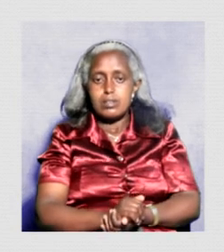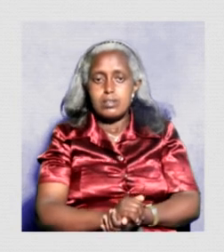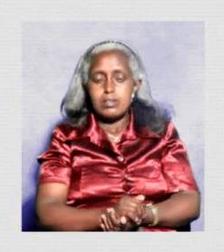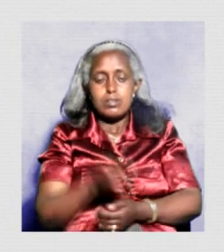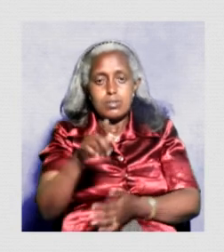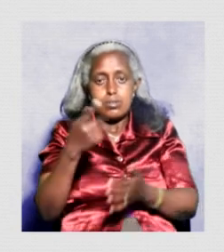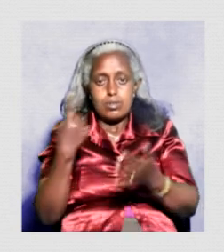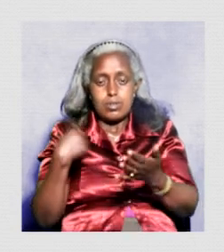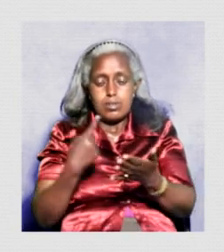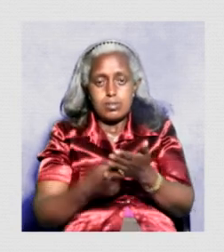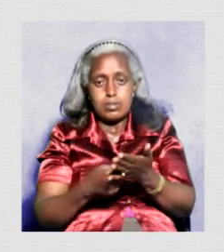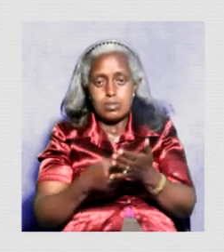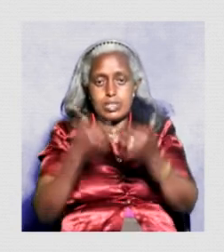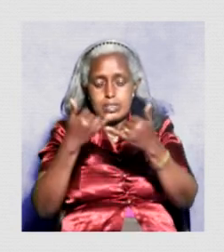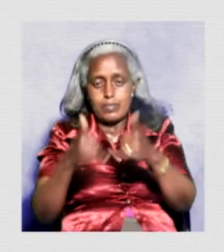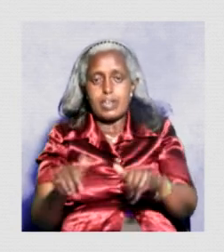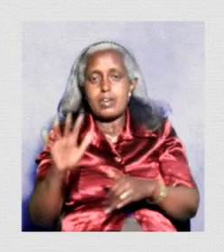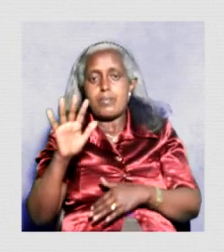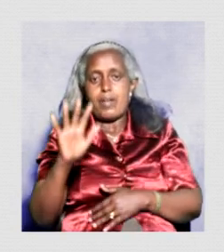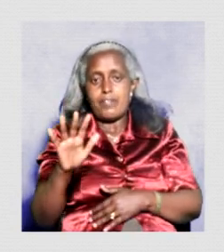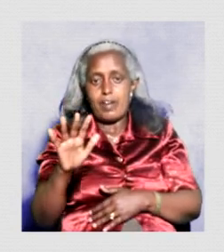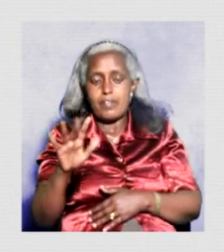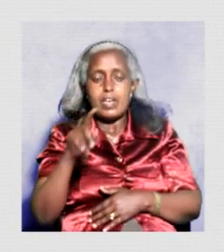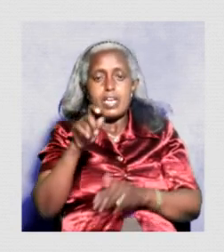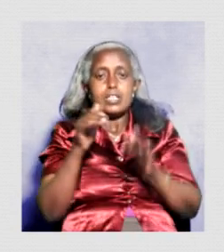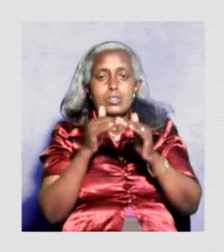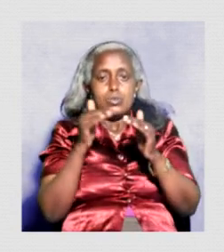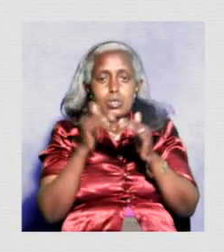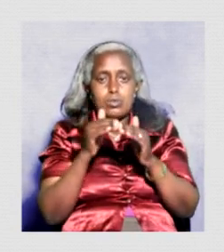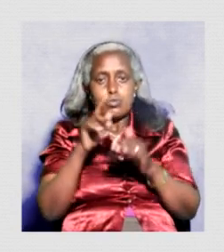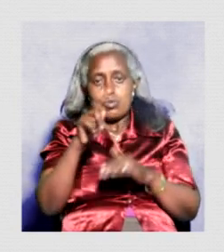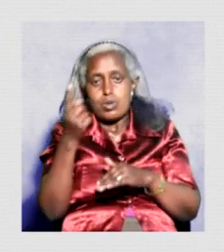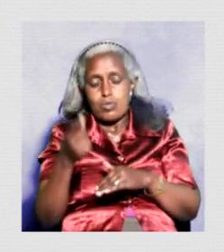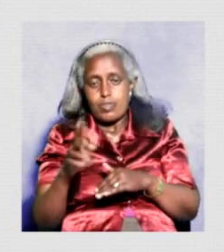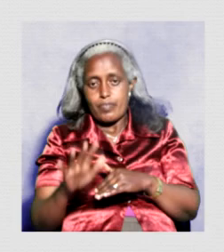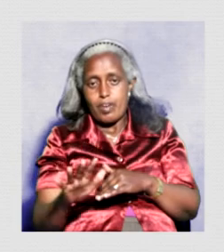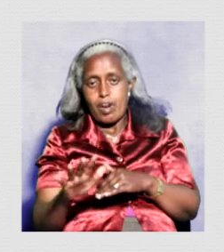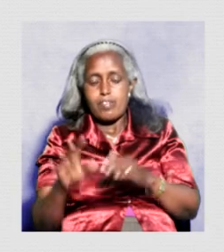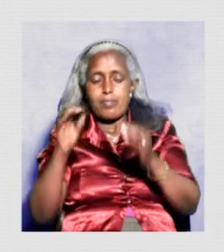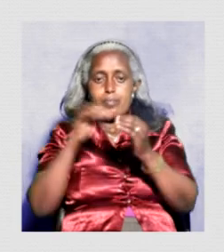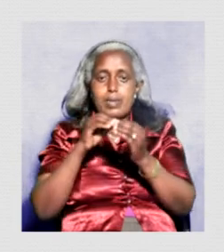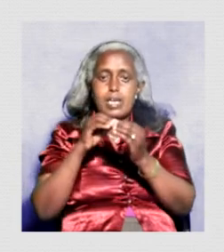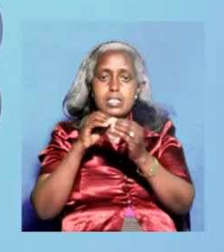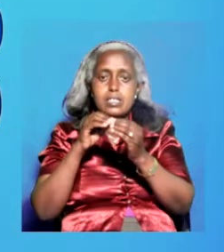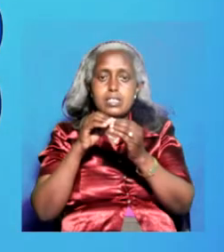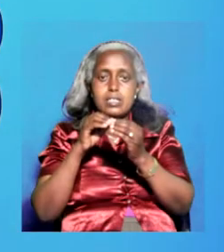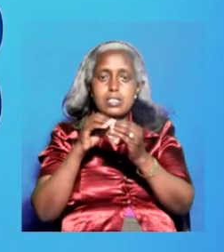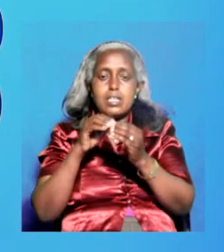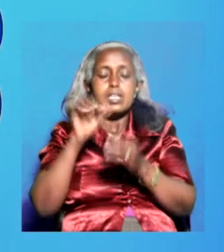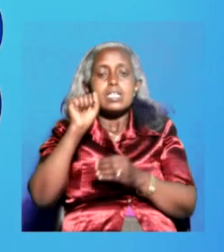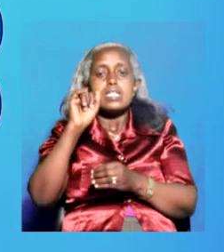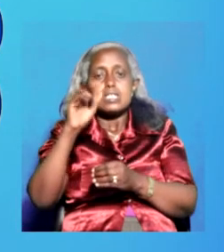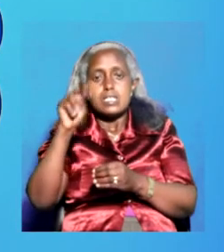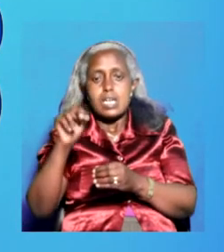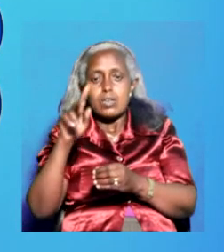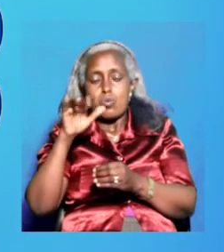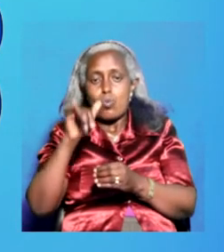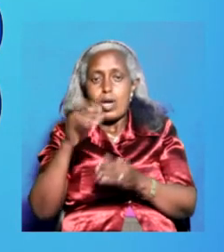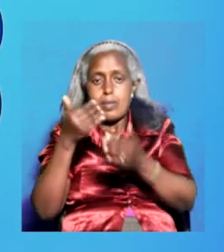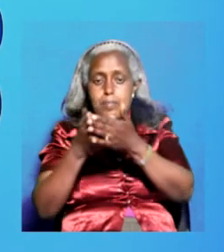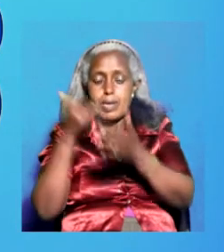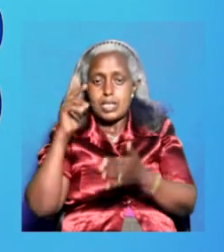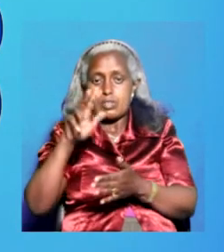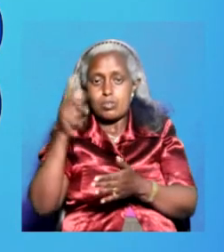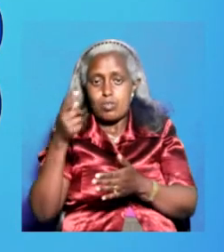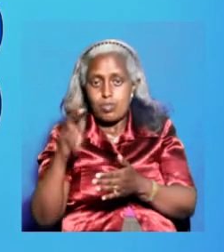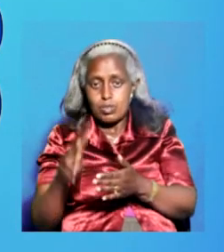you will have this one, and dividing by 5, x is equal to 1 over 5 plus sine y minus 3 over